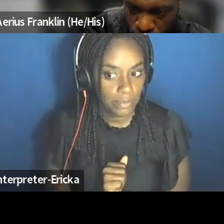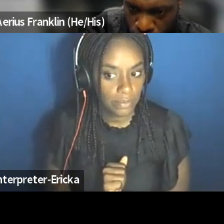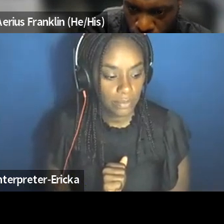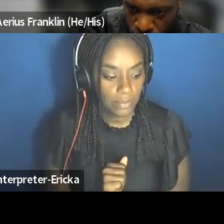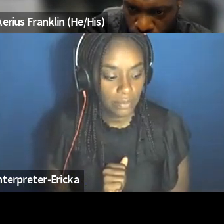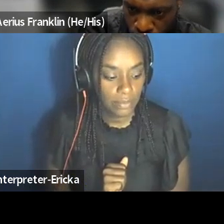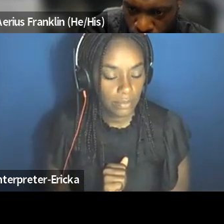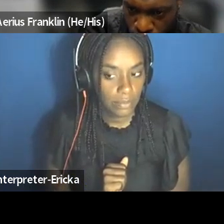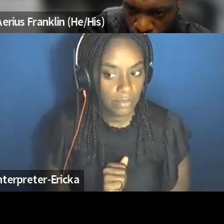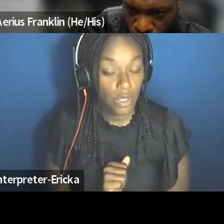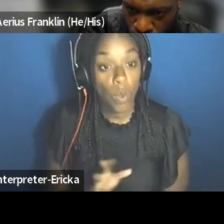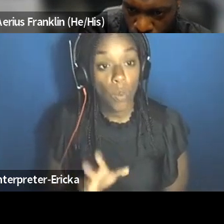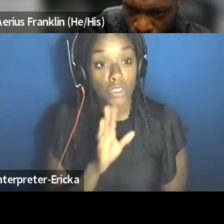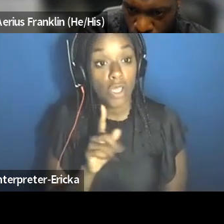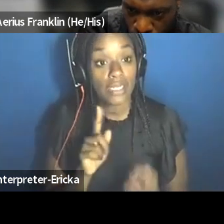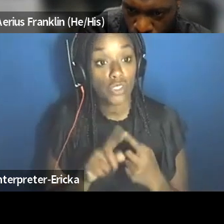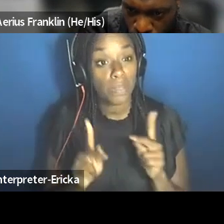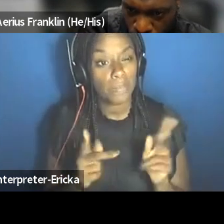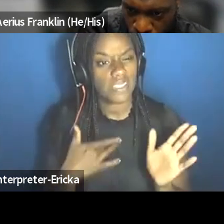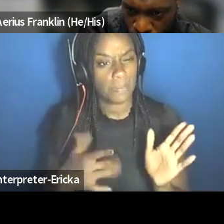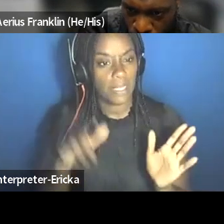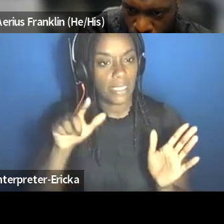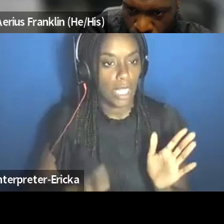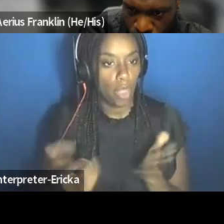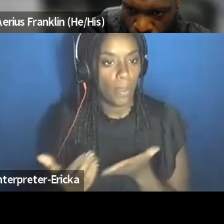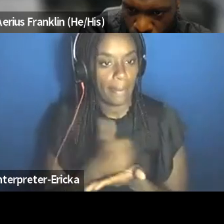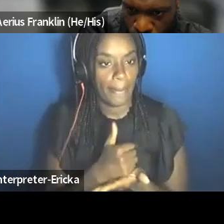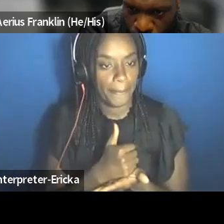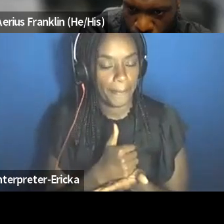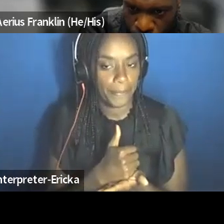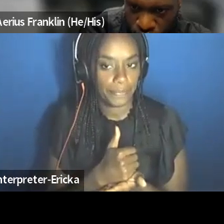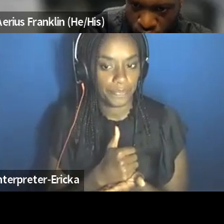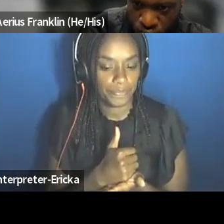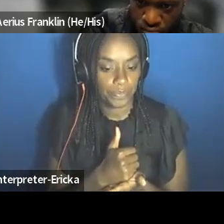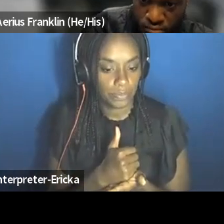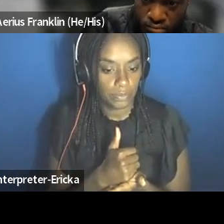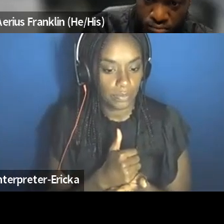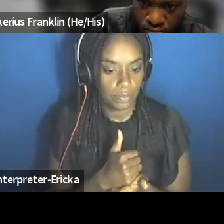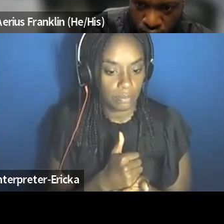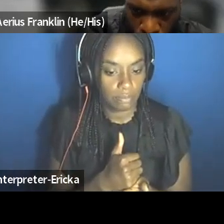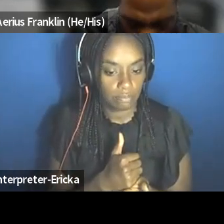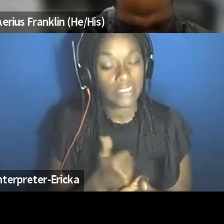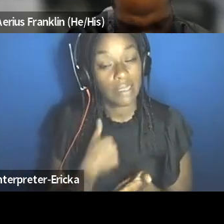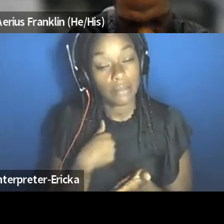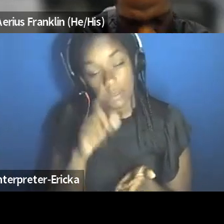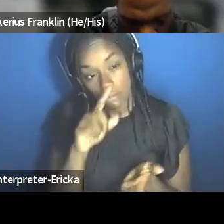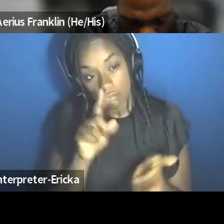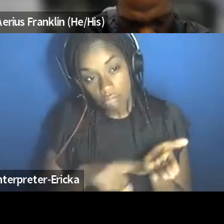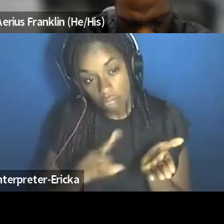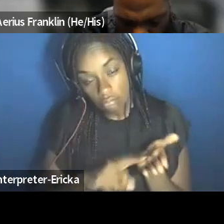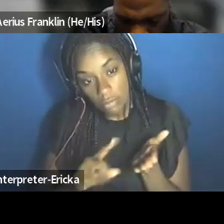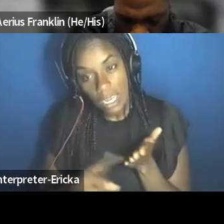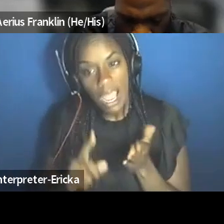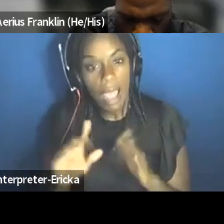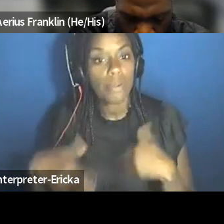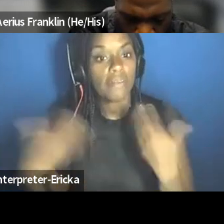they're really like low income and stuff like that. And so when I have to like do a little bit of research, I do give them like a list